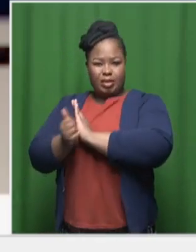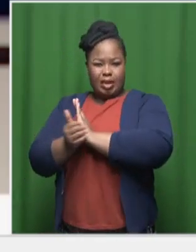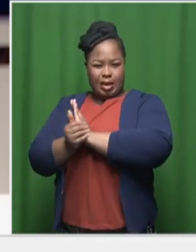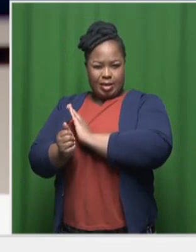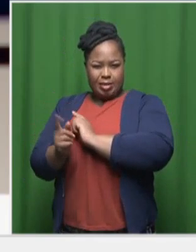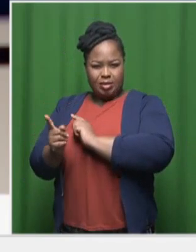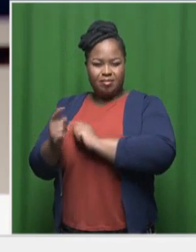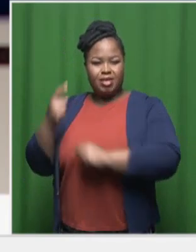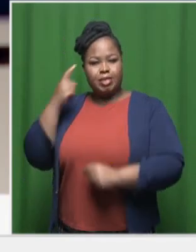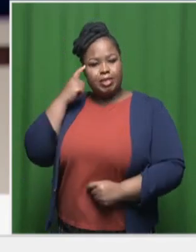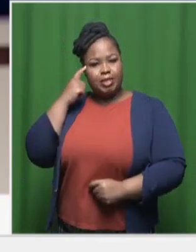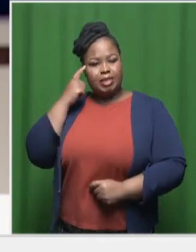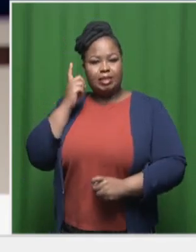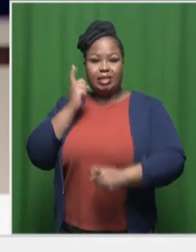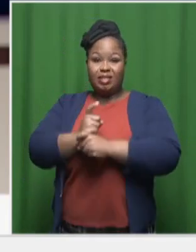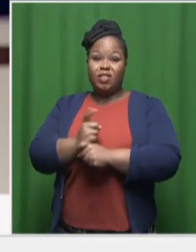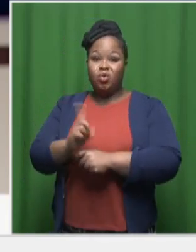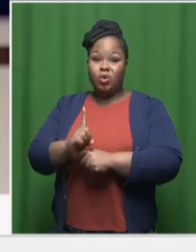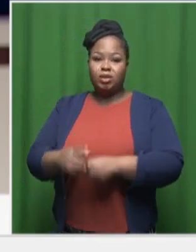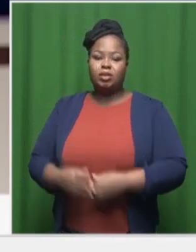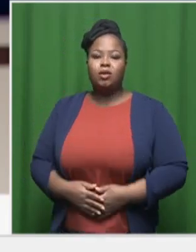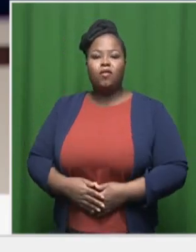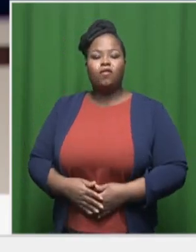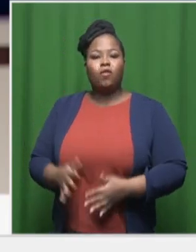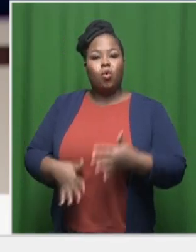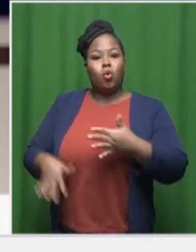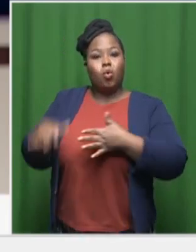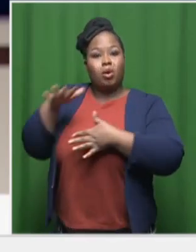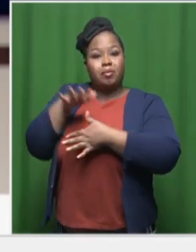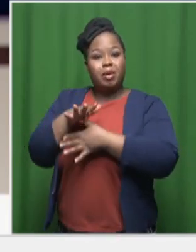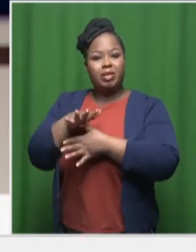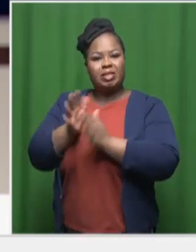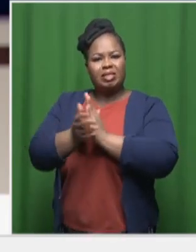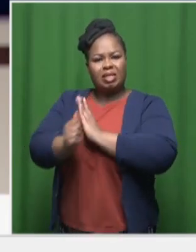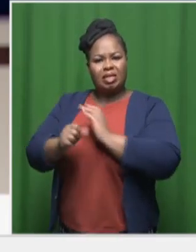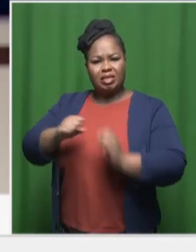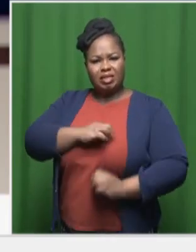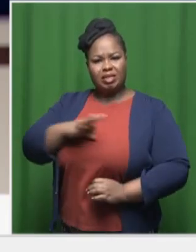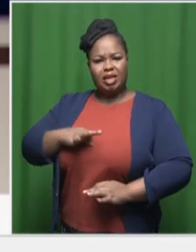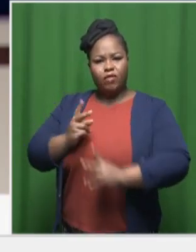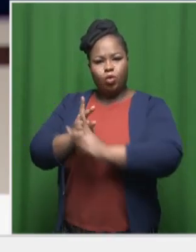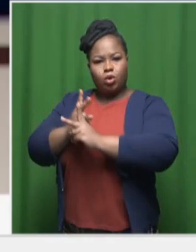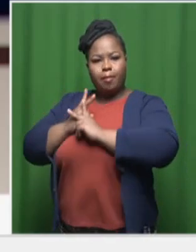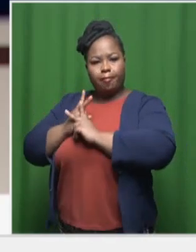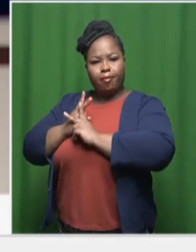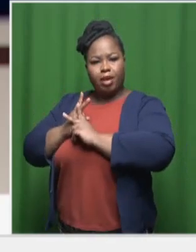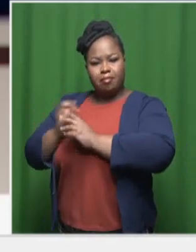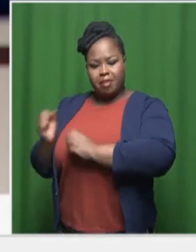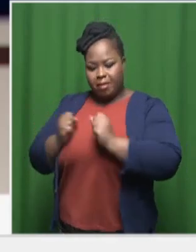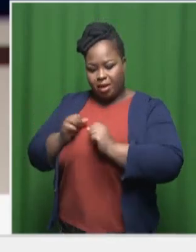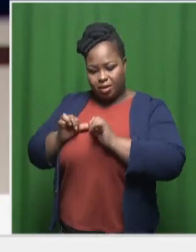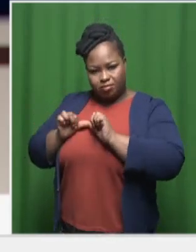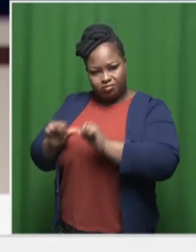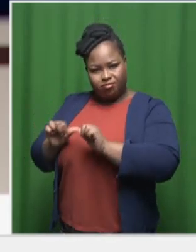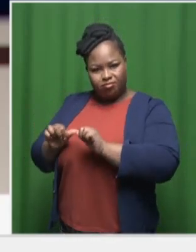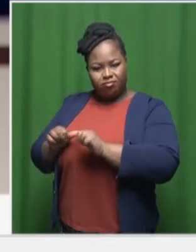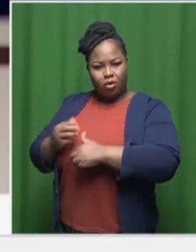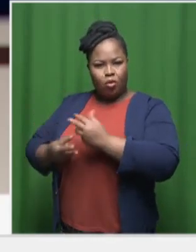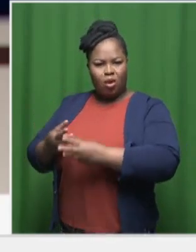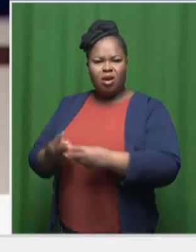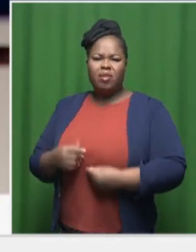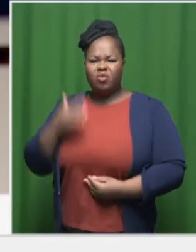the retention of key talent. Because again, we're operating in a very competitive world, and